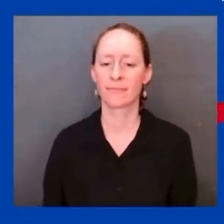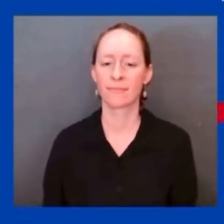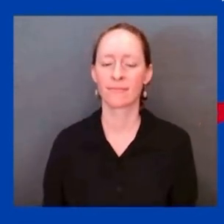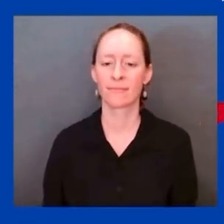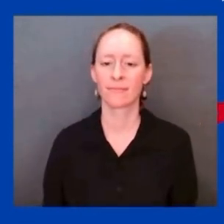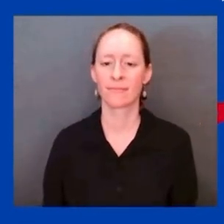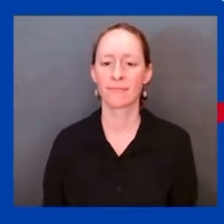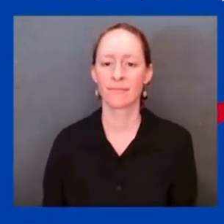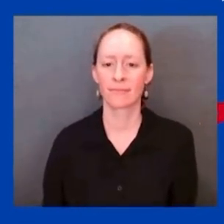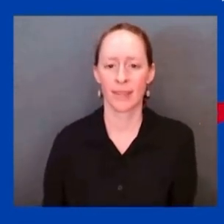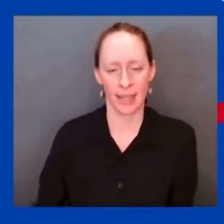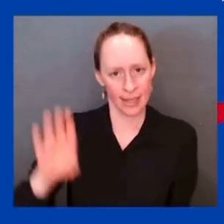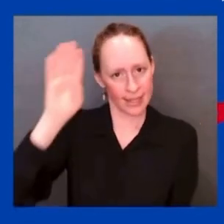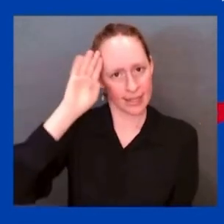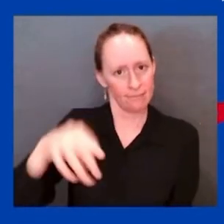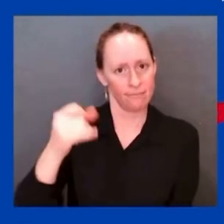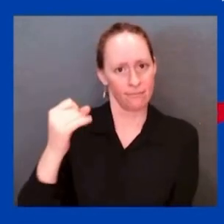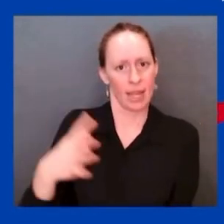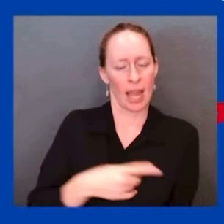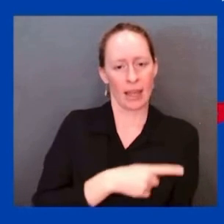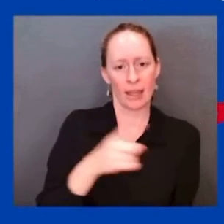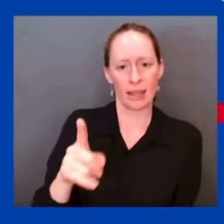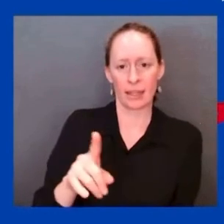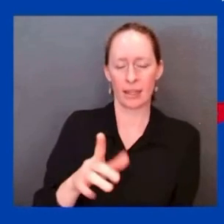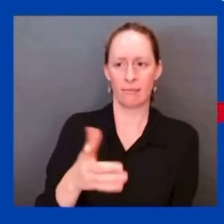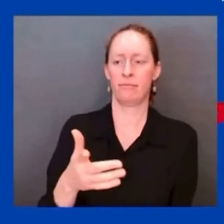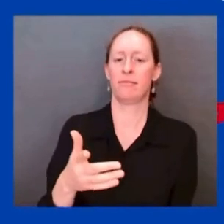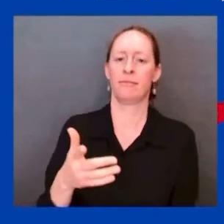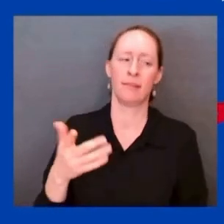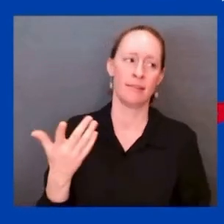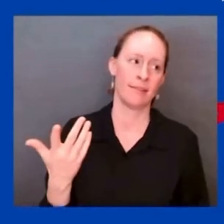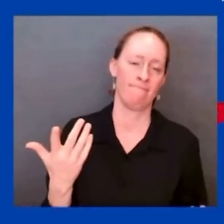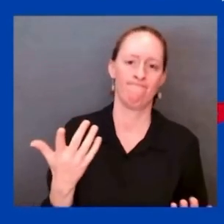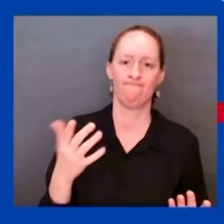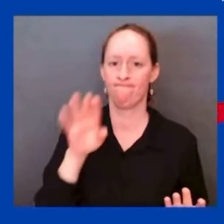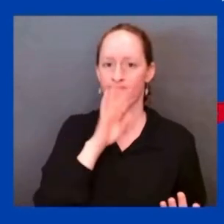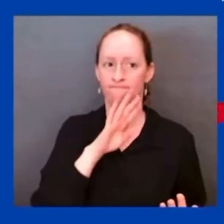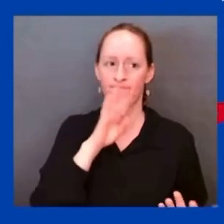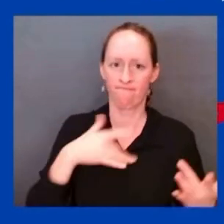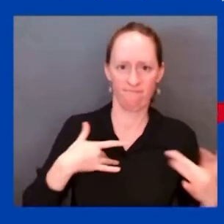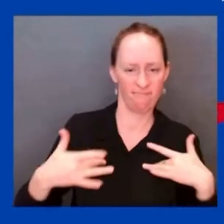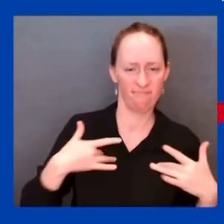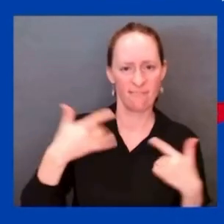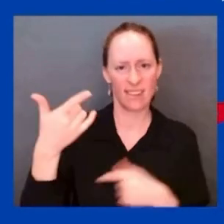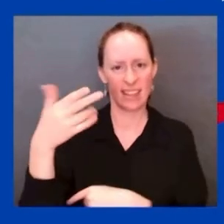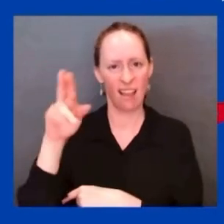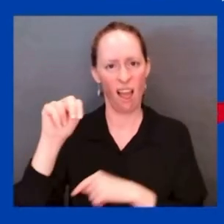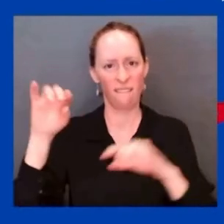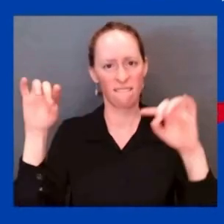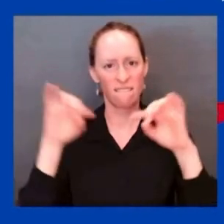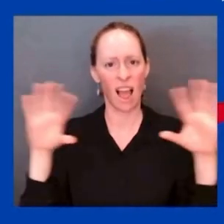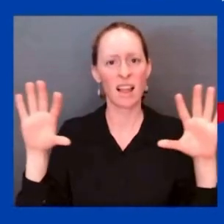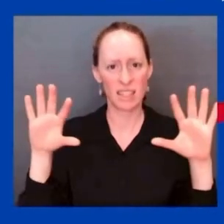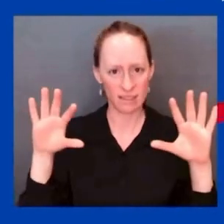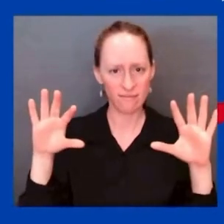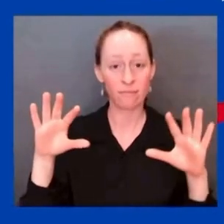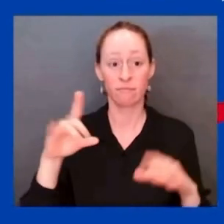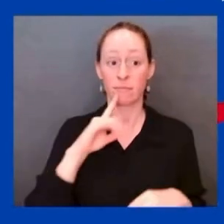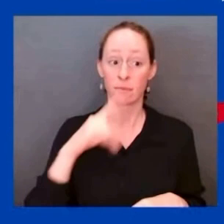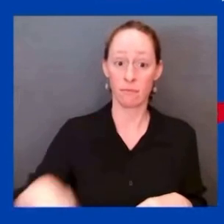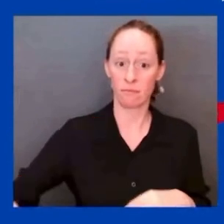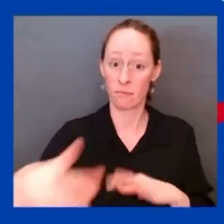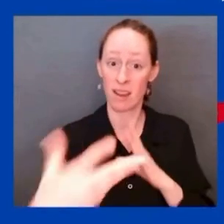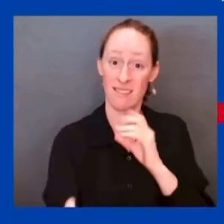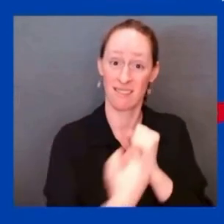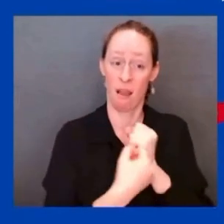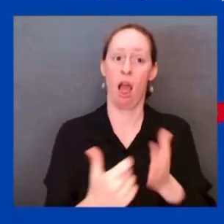Some of your members talked about it. Jill talked about it. With your help, we passed the most significant bipartisan gun safety legislation in